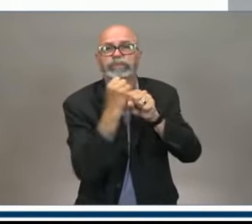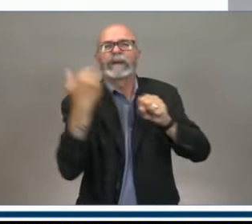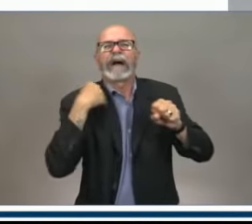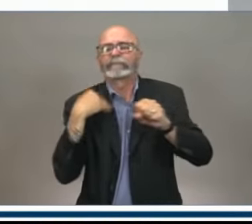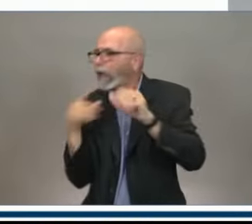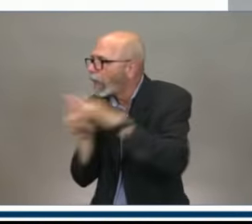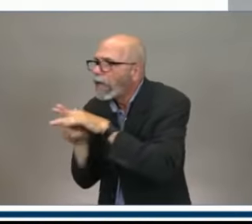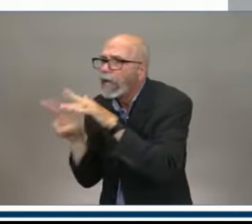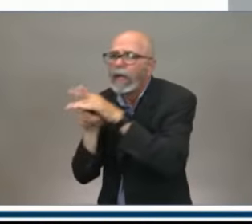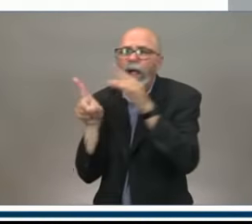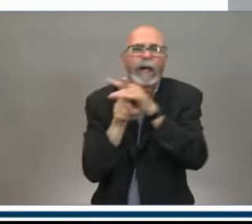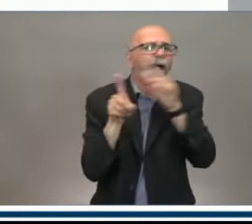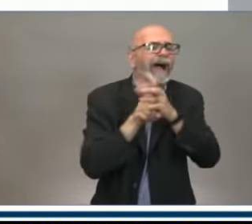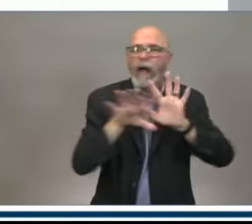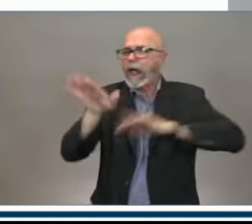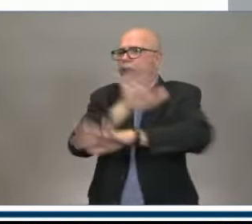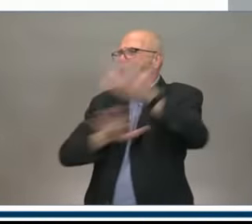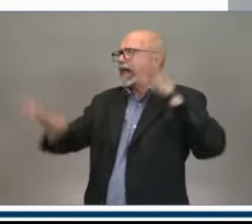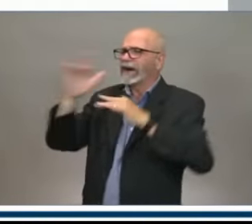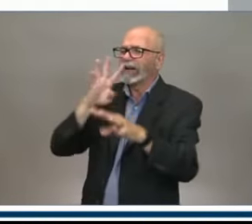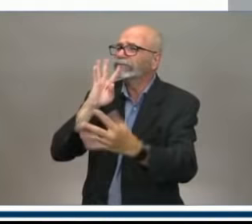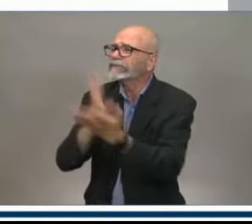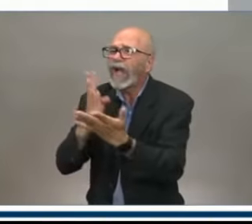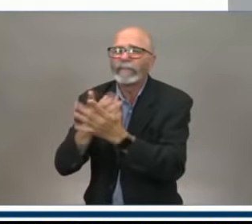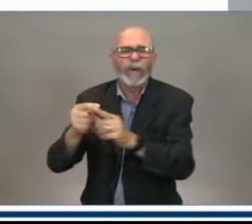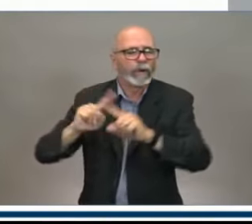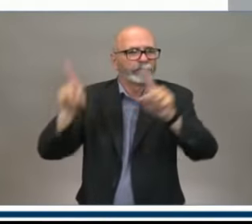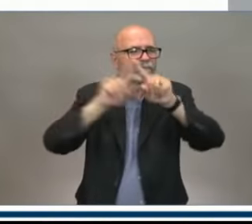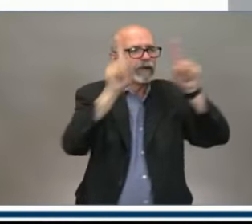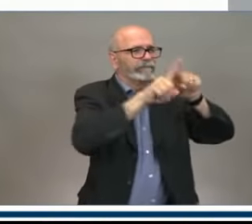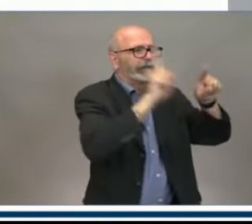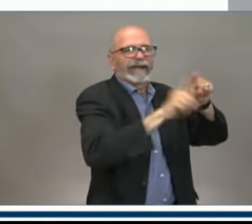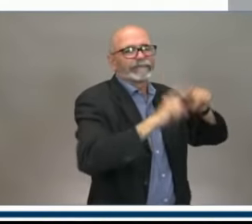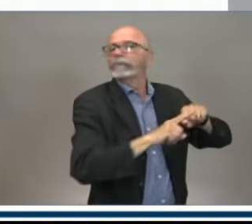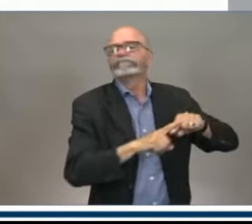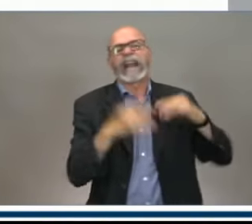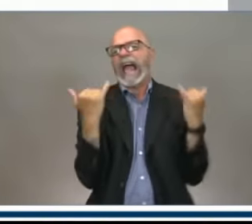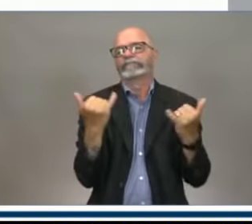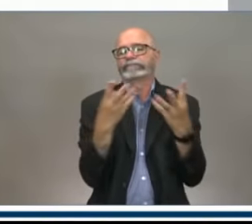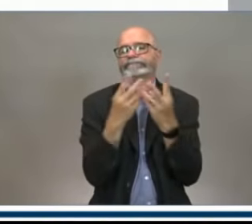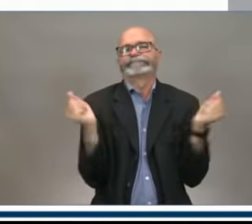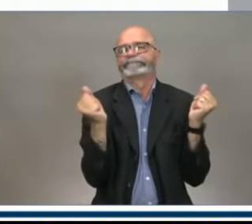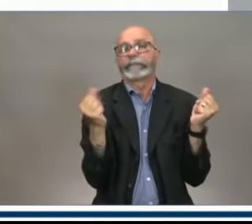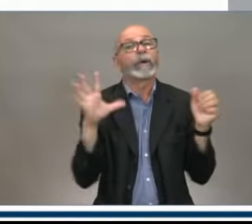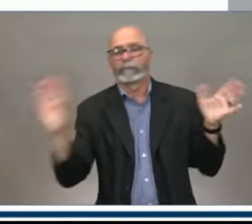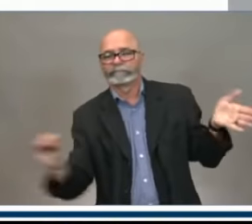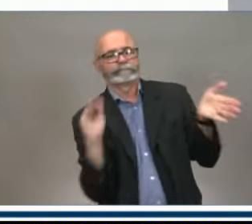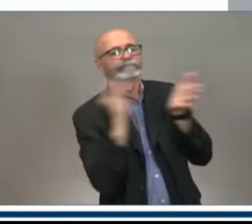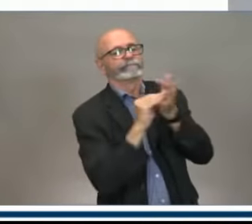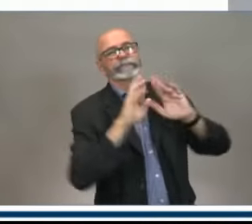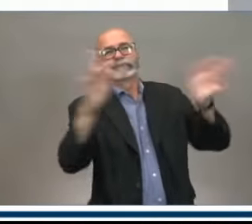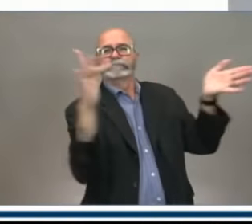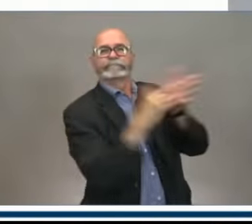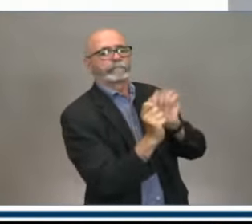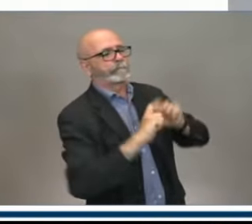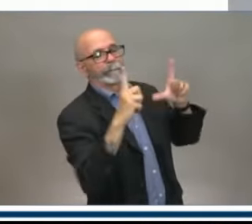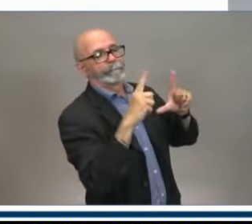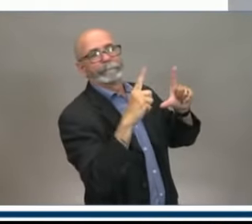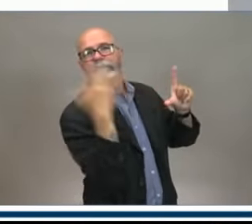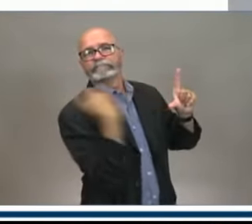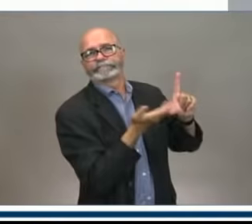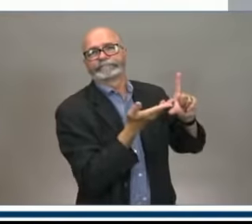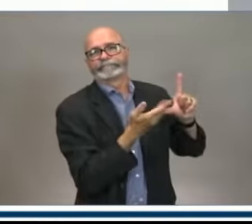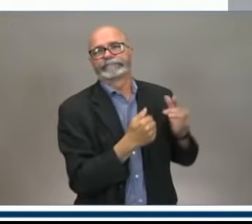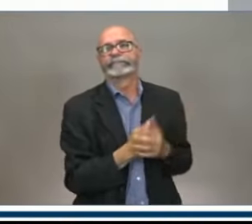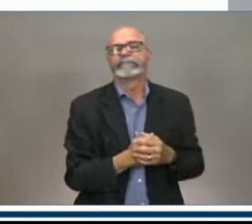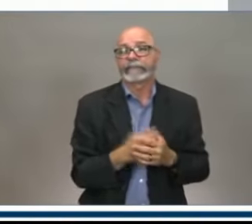that people have been pointing out in the last number of days. I just want to point out that these changes have altered a few data points, so I want to